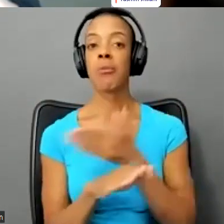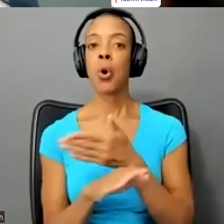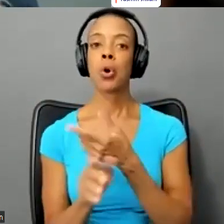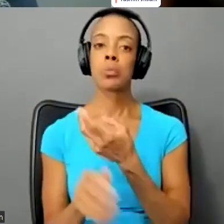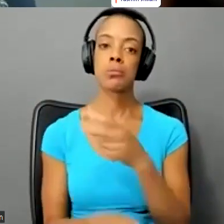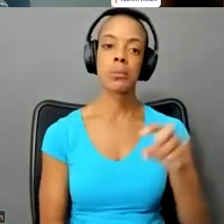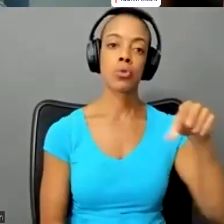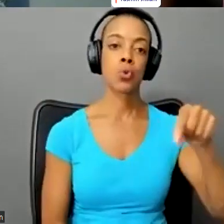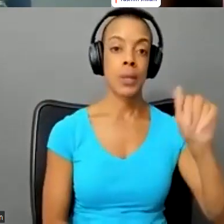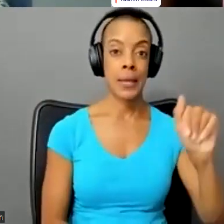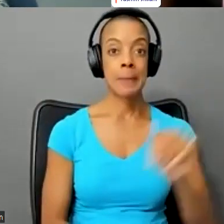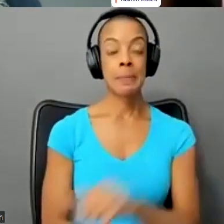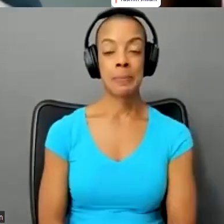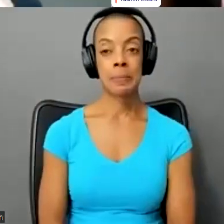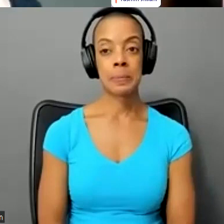portion.